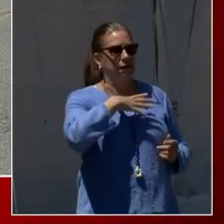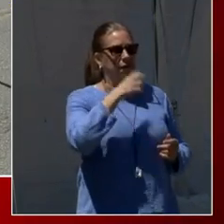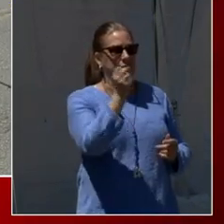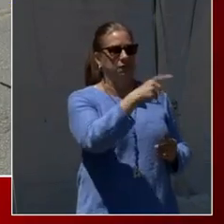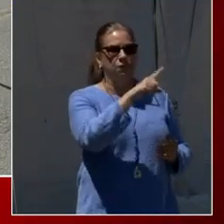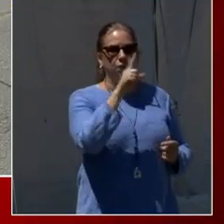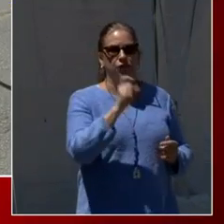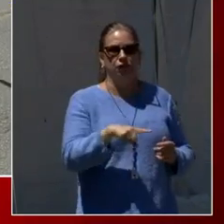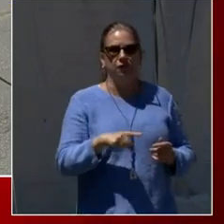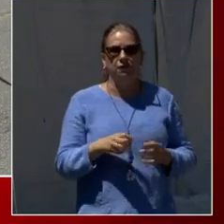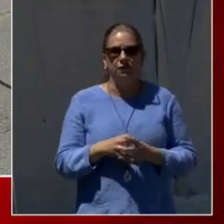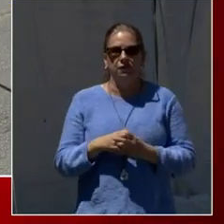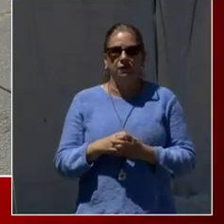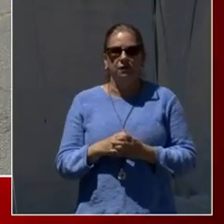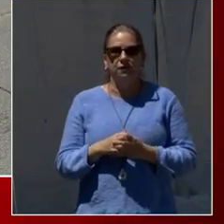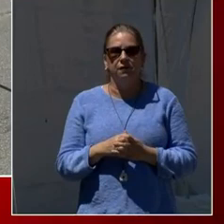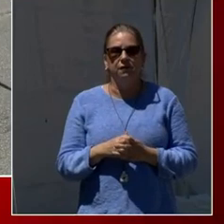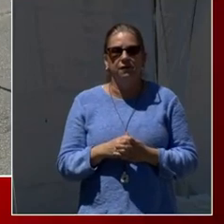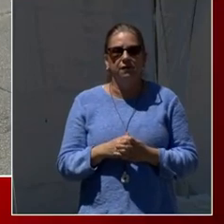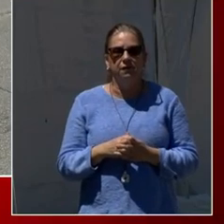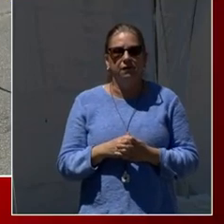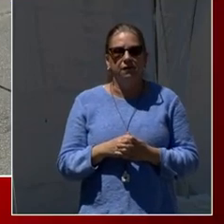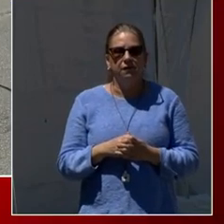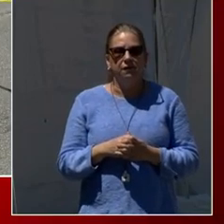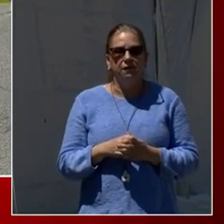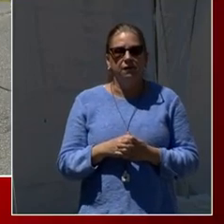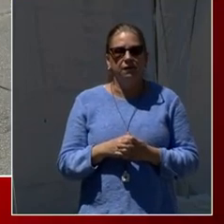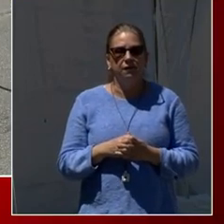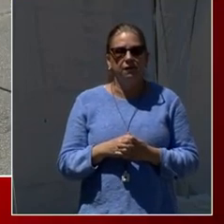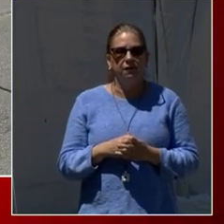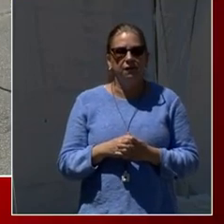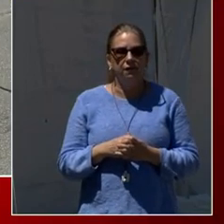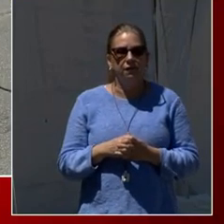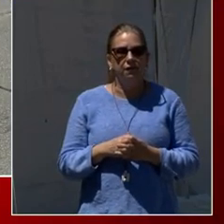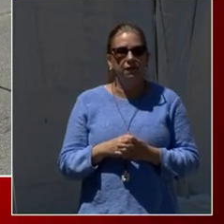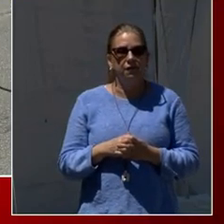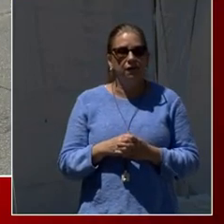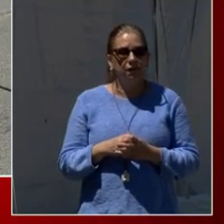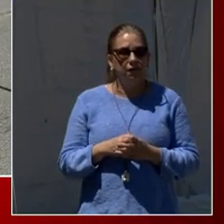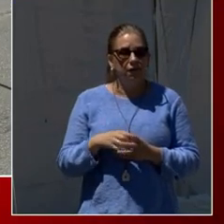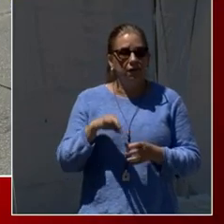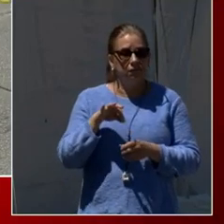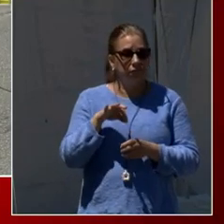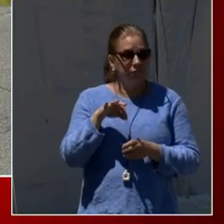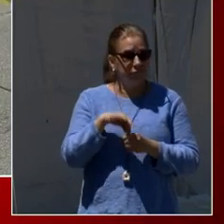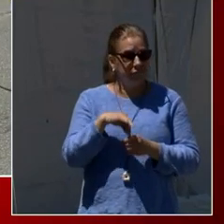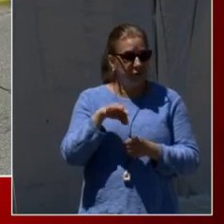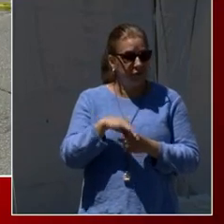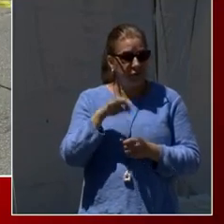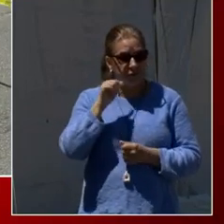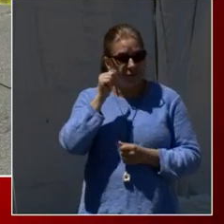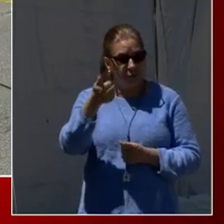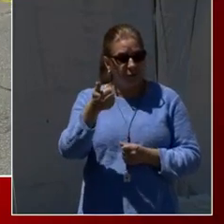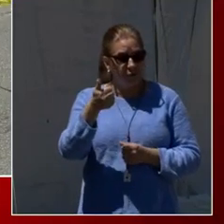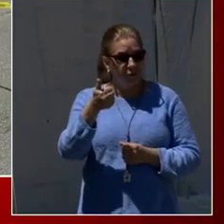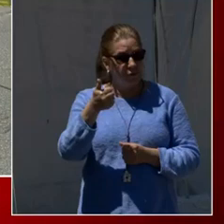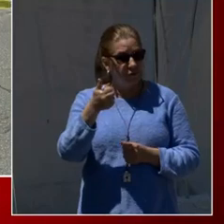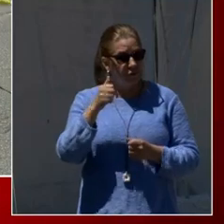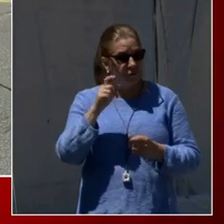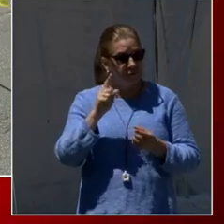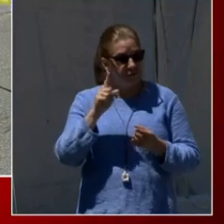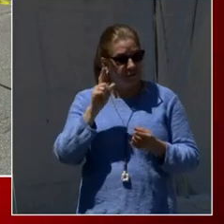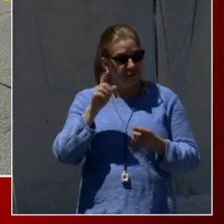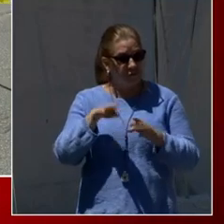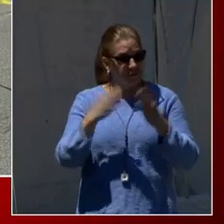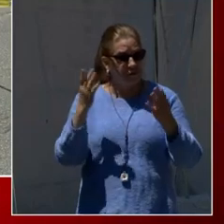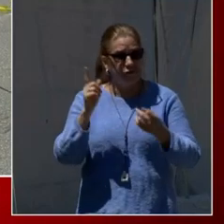is running, polls are supposed to be open until 8, so people are asking if the curfew is going to overlap with polls being open. And then for